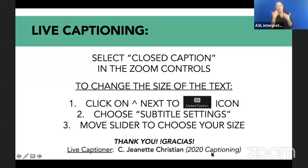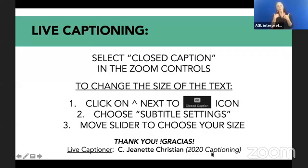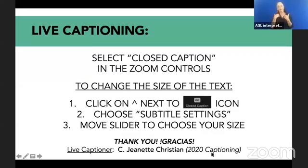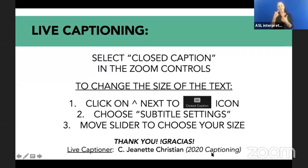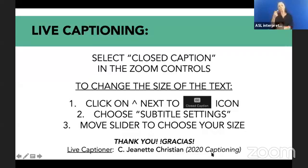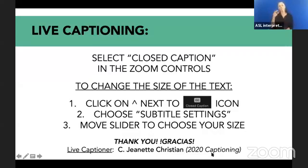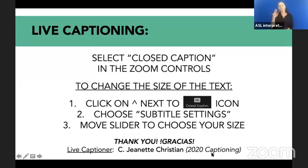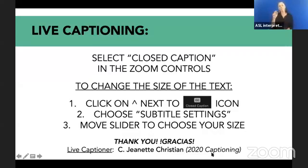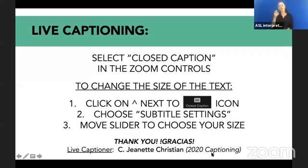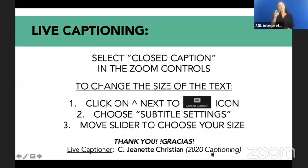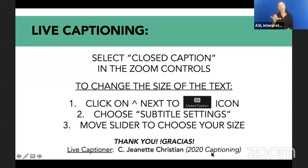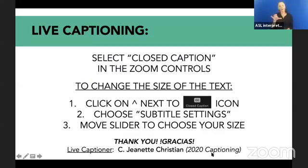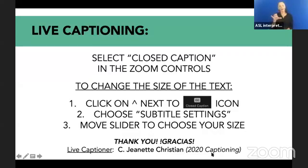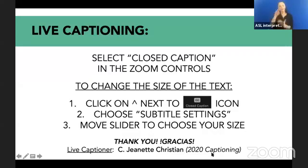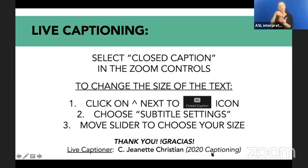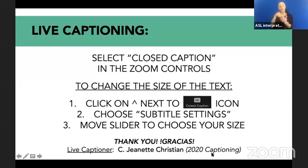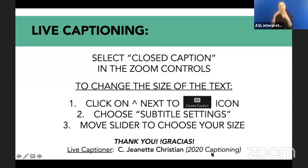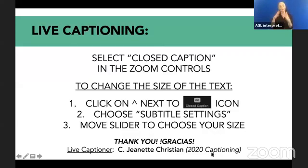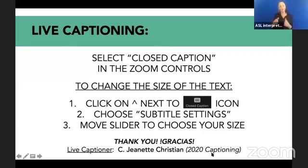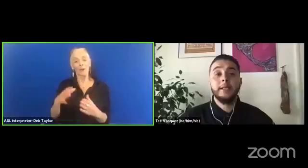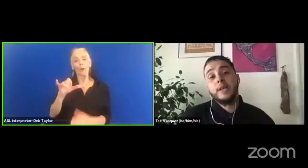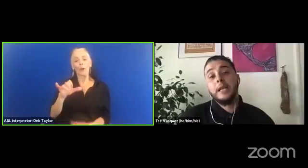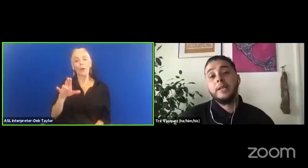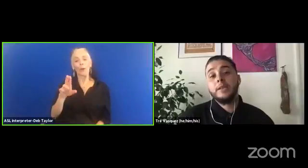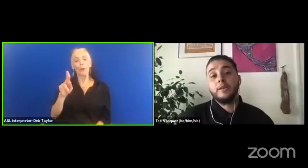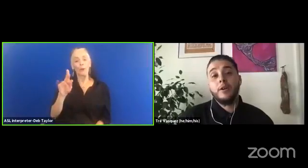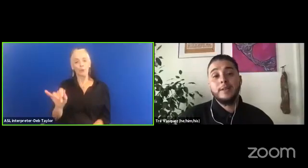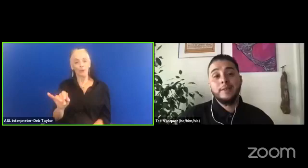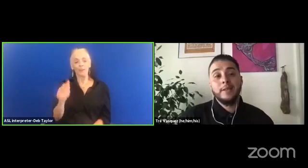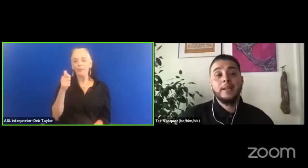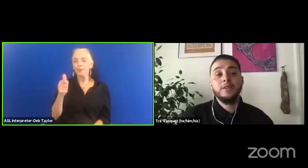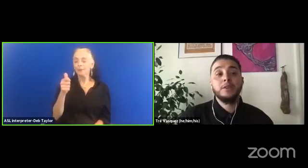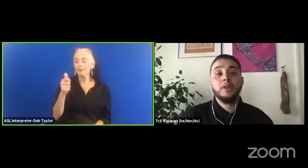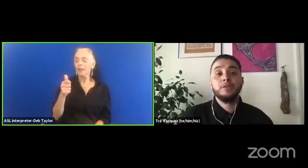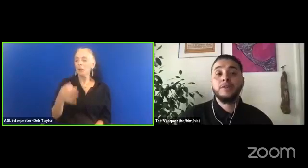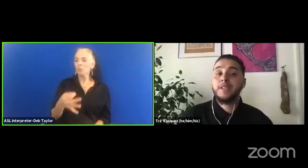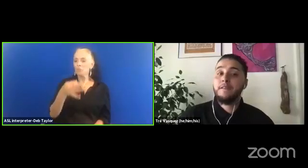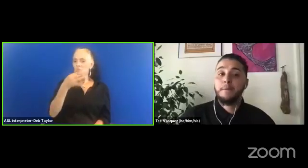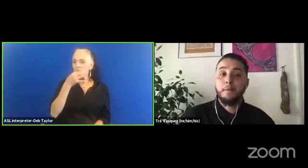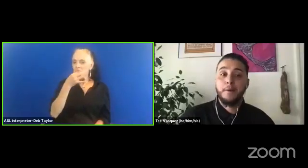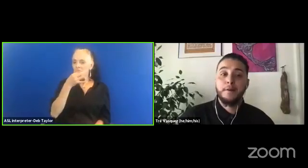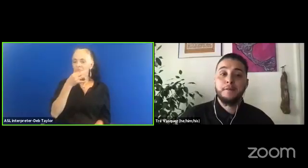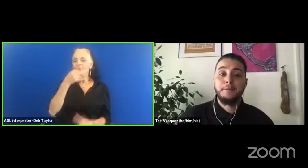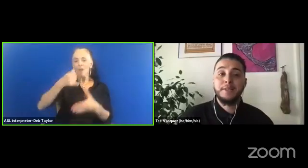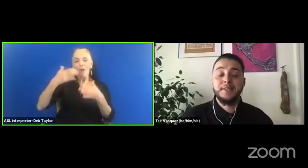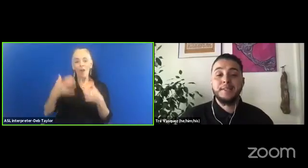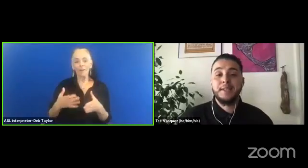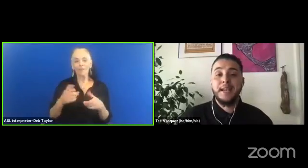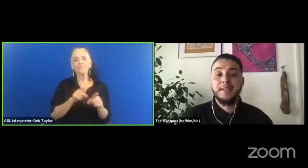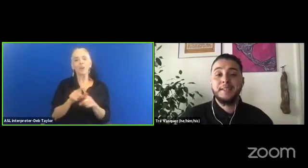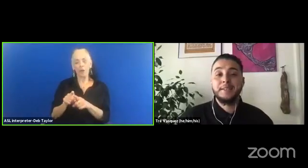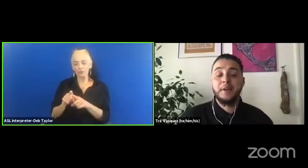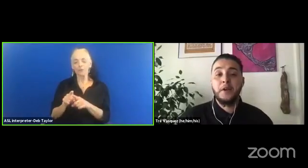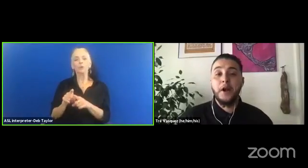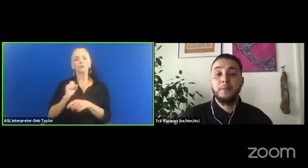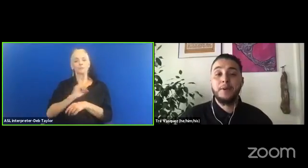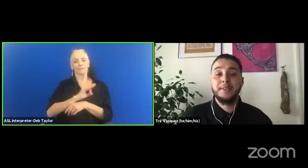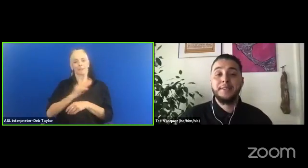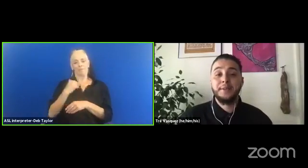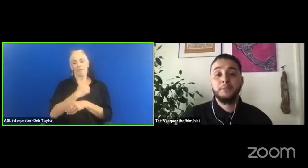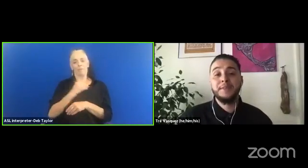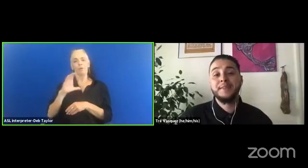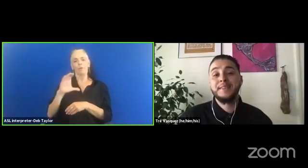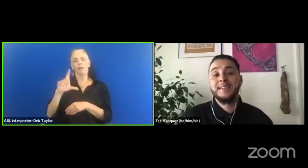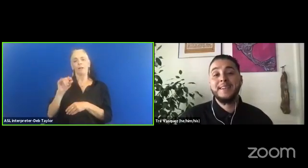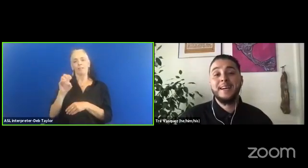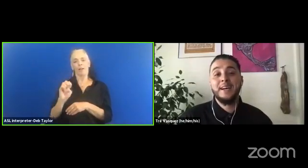today, Yuki Kirokoro, who is a talented artist and who is also a staff member of Climate Justice Alliance, our comrades